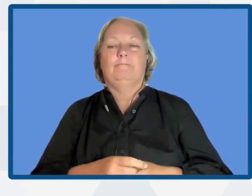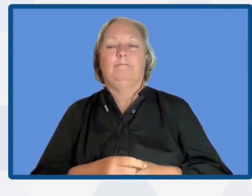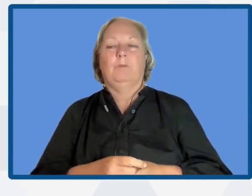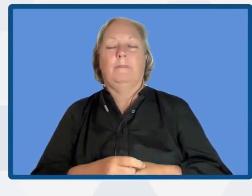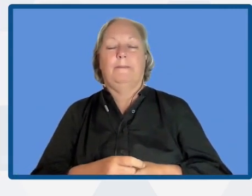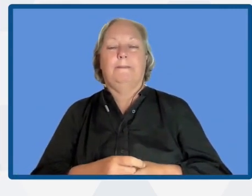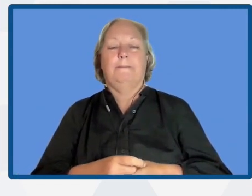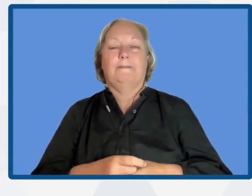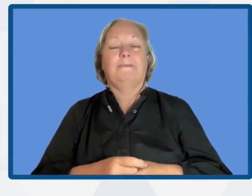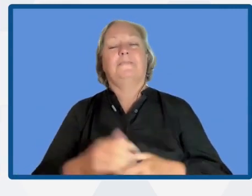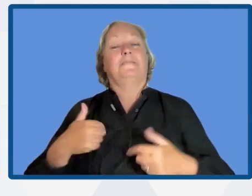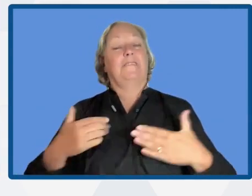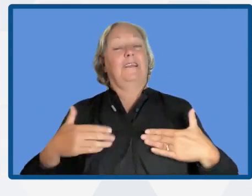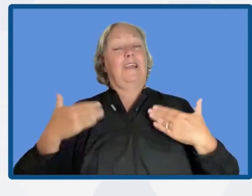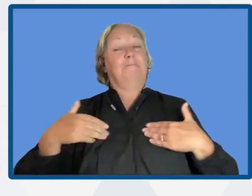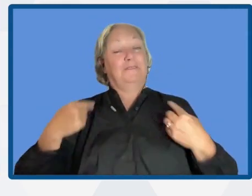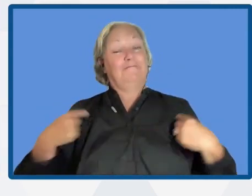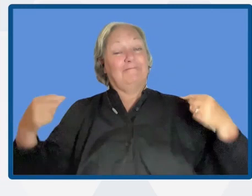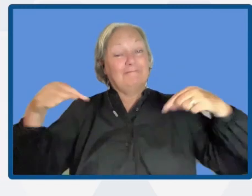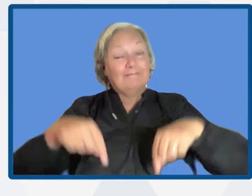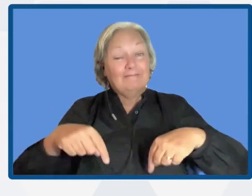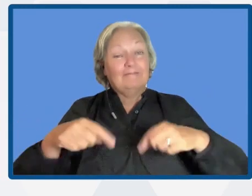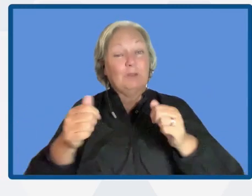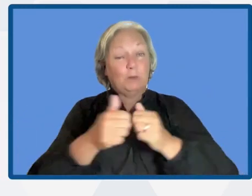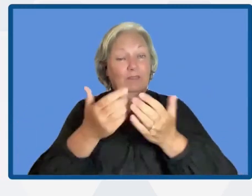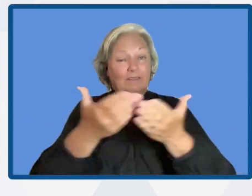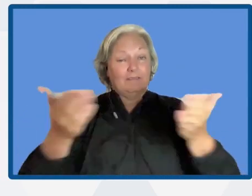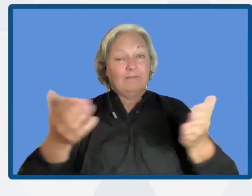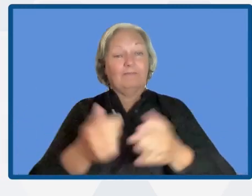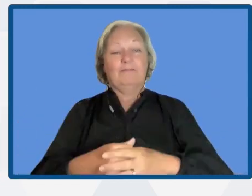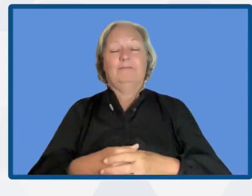It's my pleasure to be here with you.